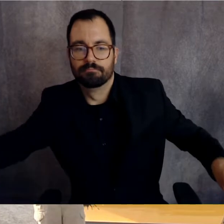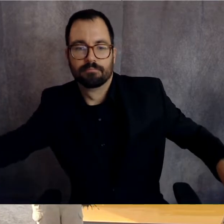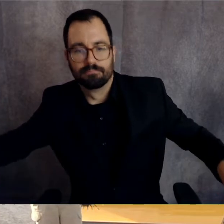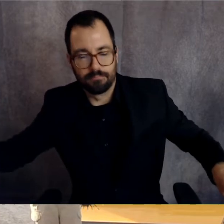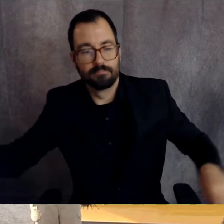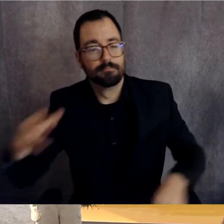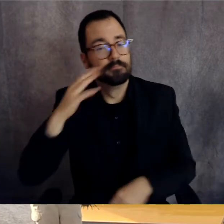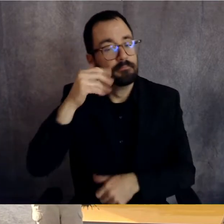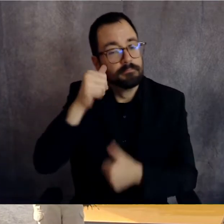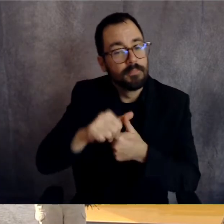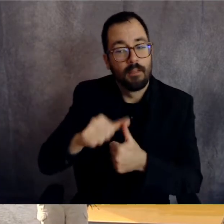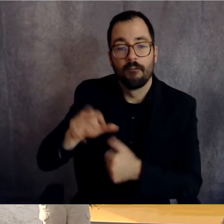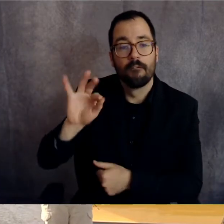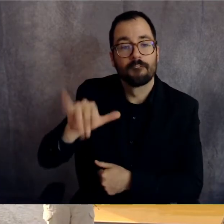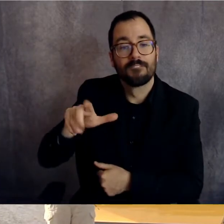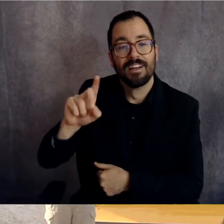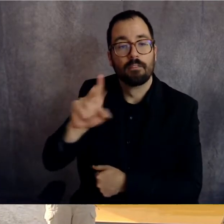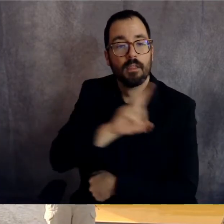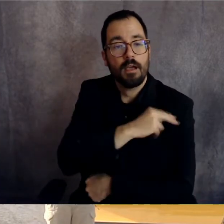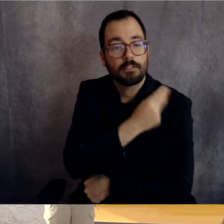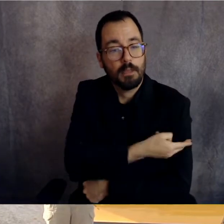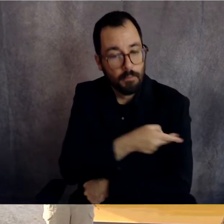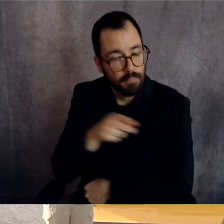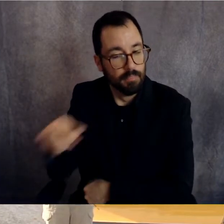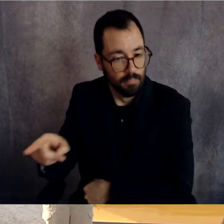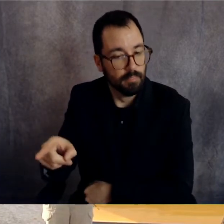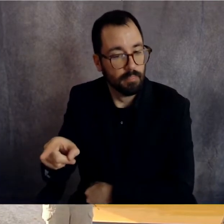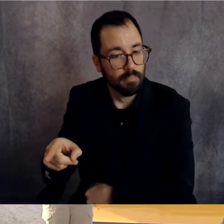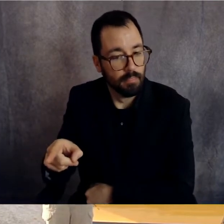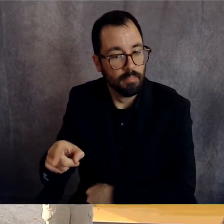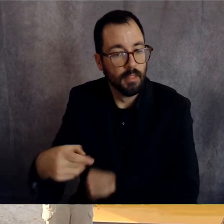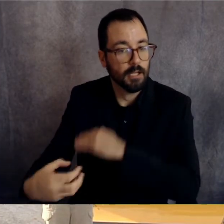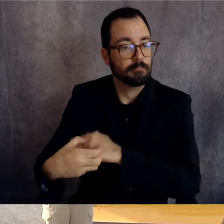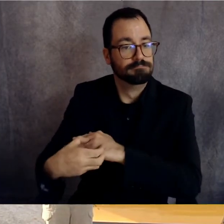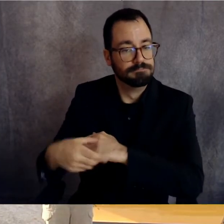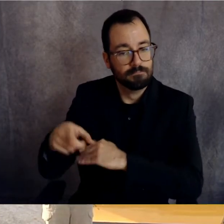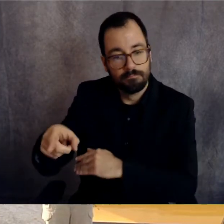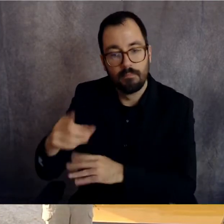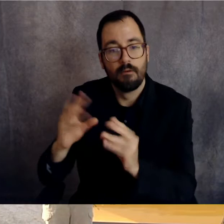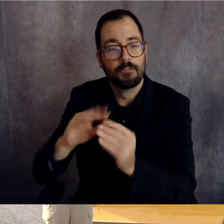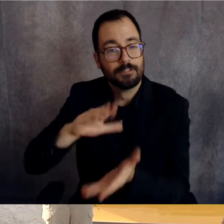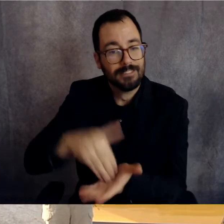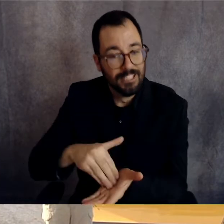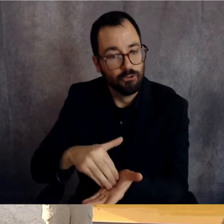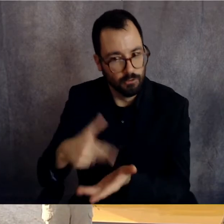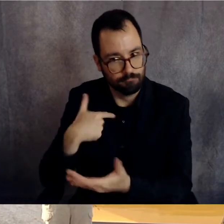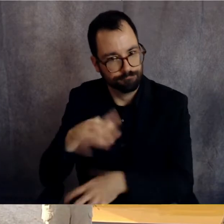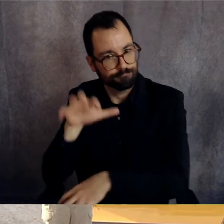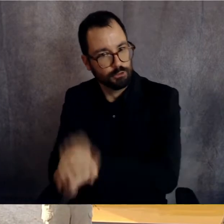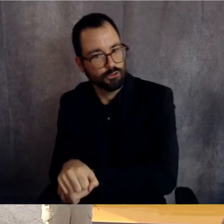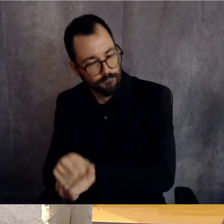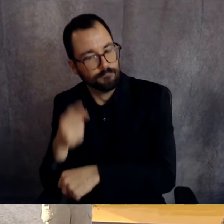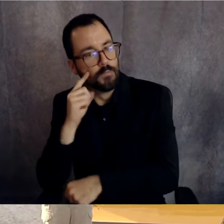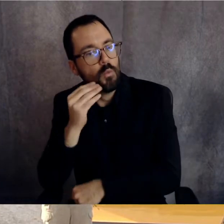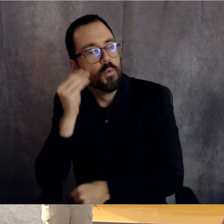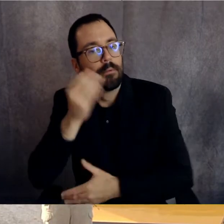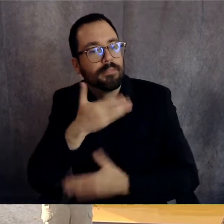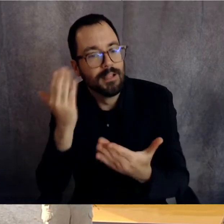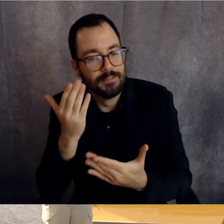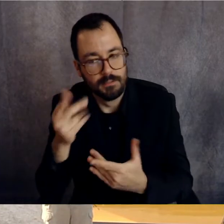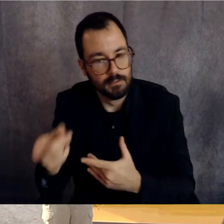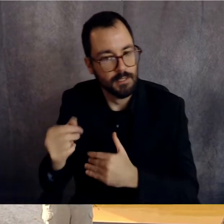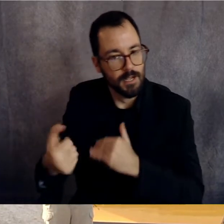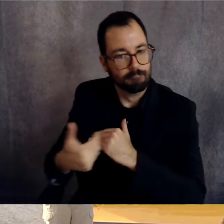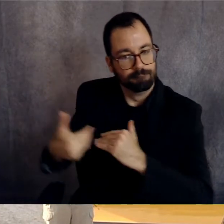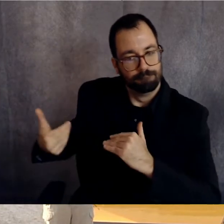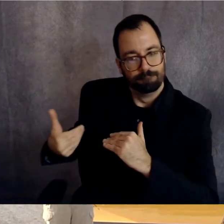field hospital at the convention center down the street here for homeless individuals who needed to be isolated. Overall impact of COVID